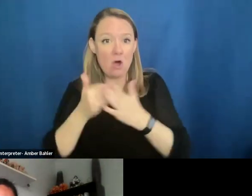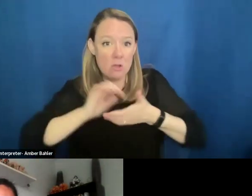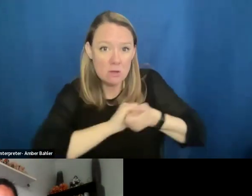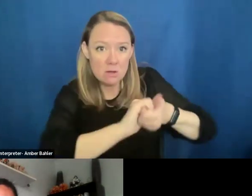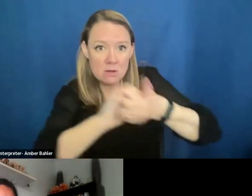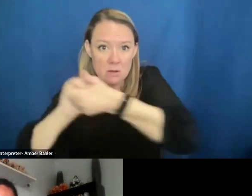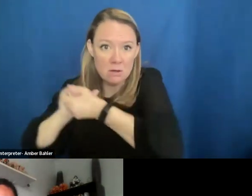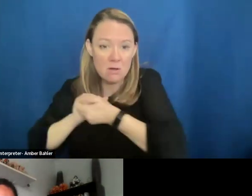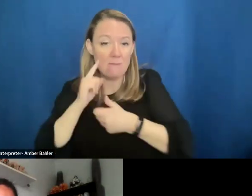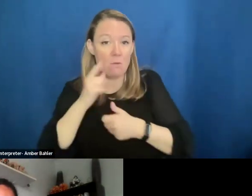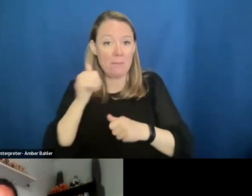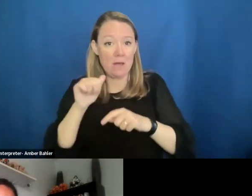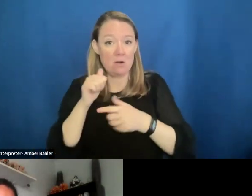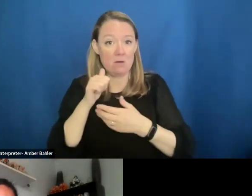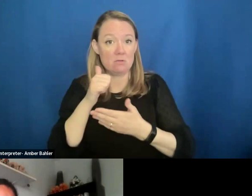Darcy.